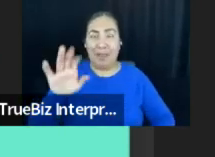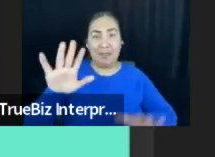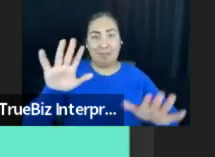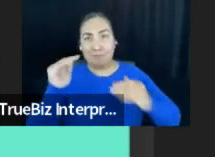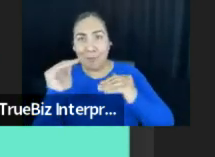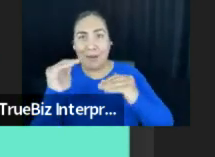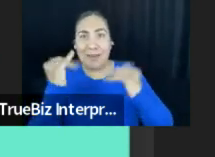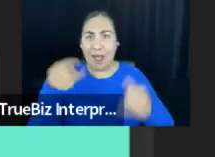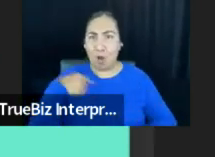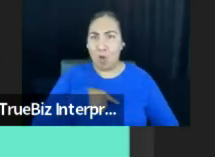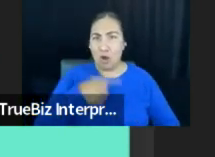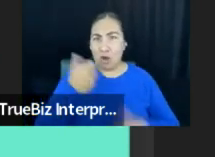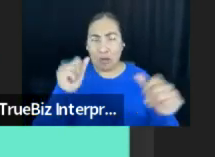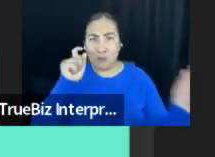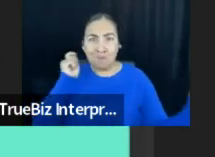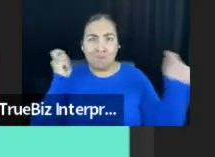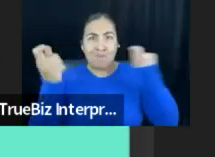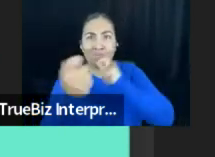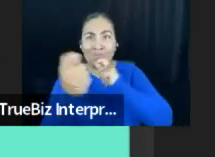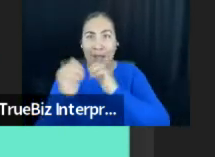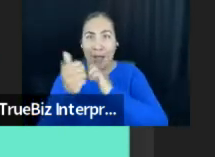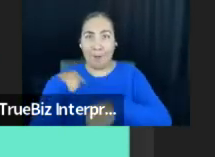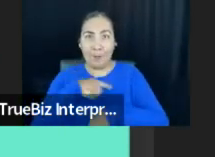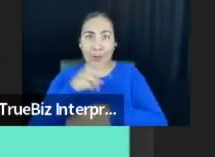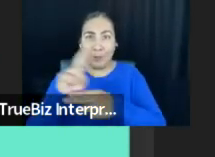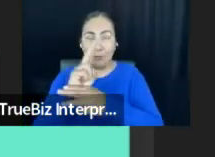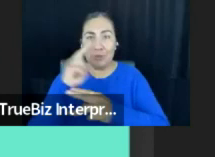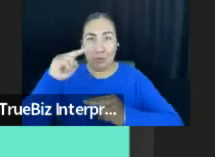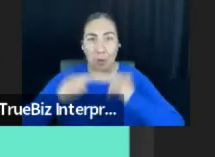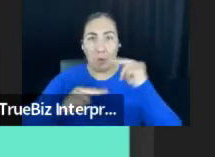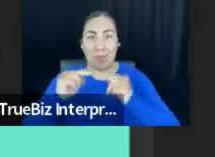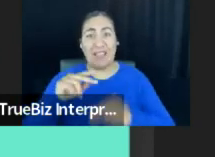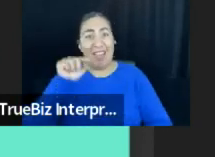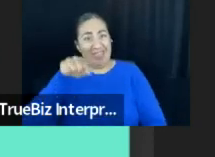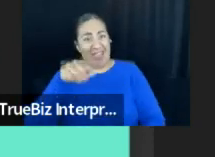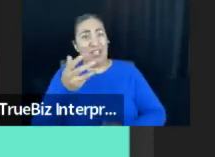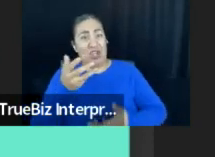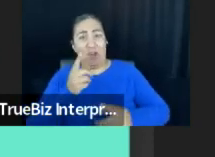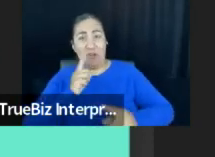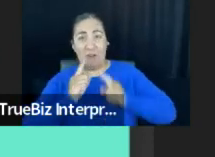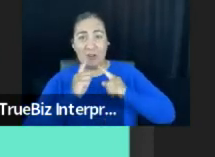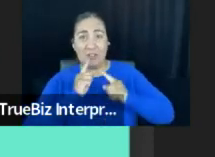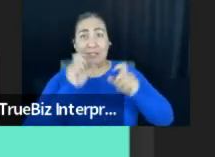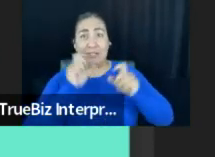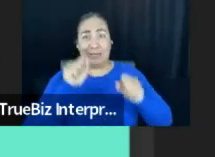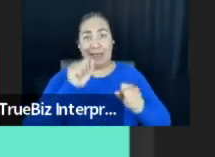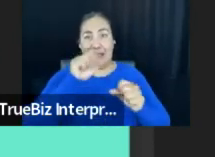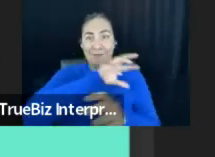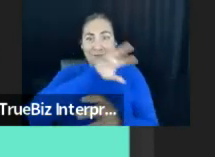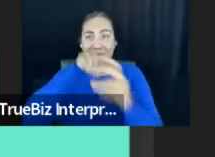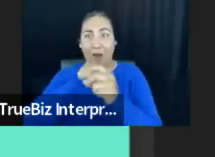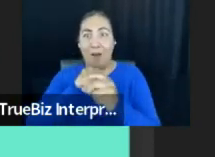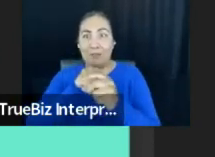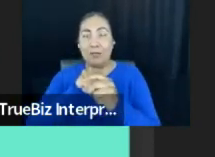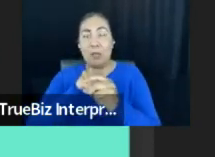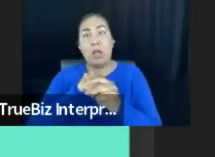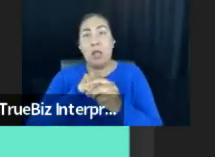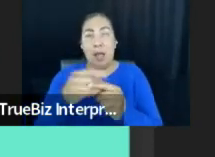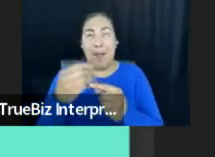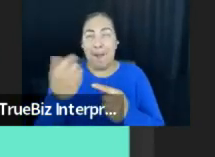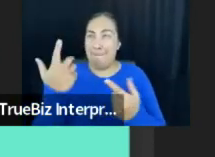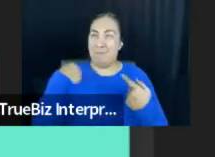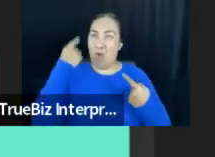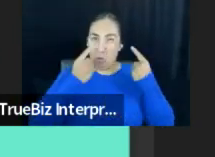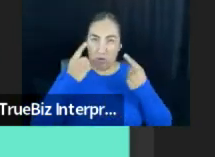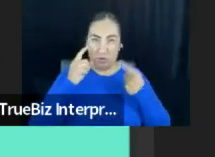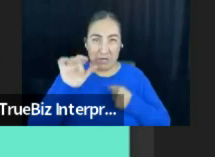way. And so this conversation can kind of dovetail into that. And it just makes me wonder if many organizations